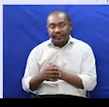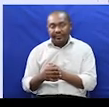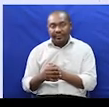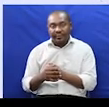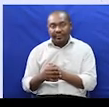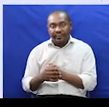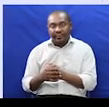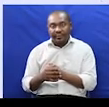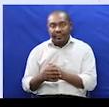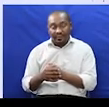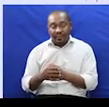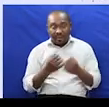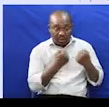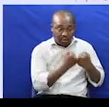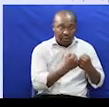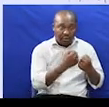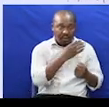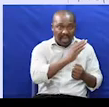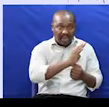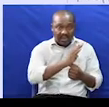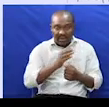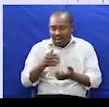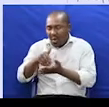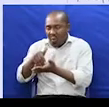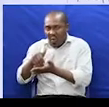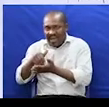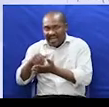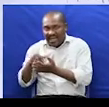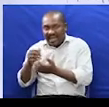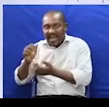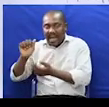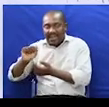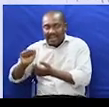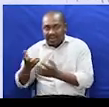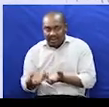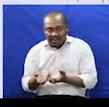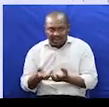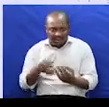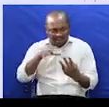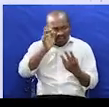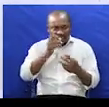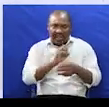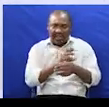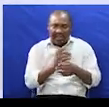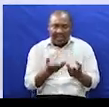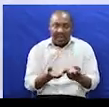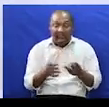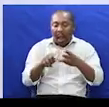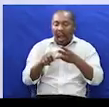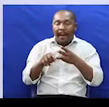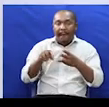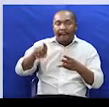versus weak acid? Weak acid. What is the favorable indicator? It is phenolphthalein.